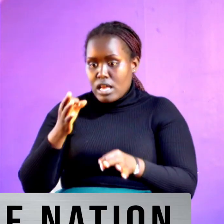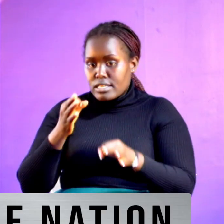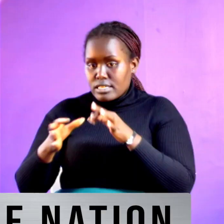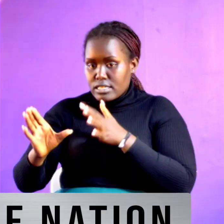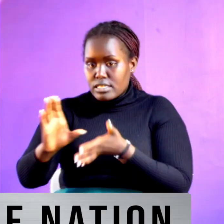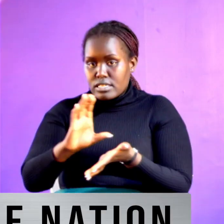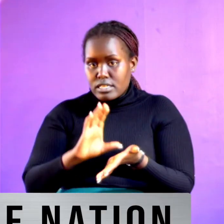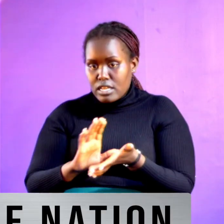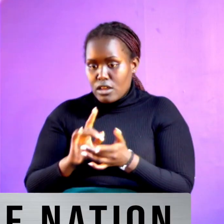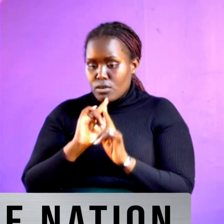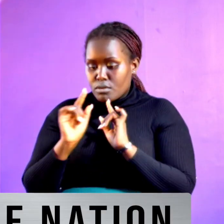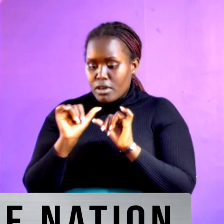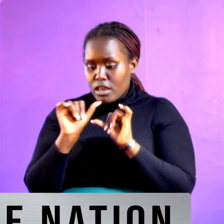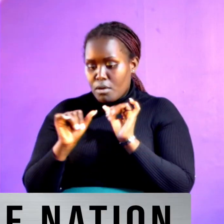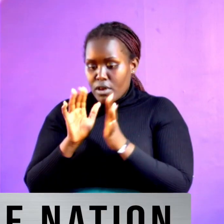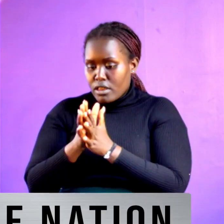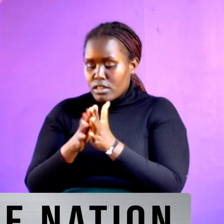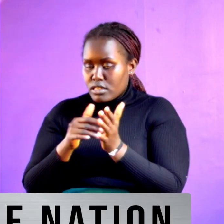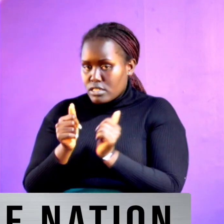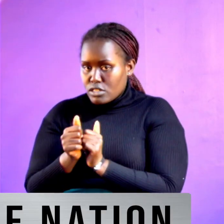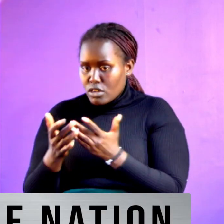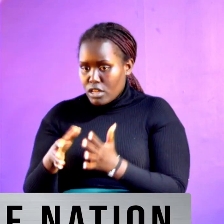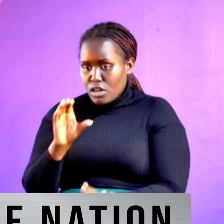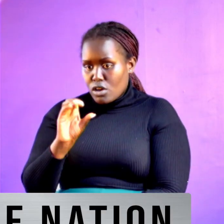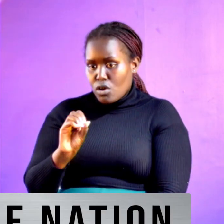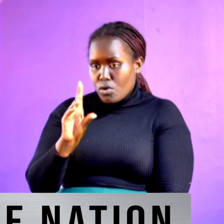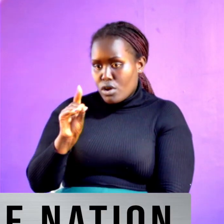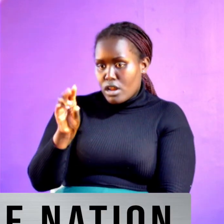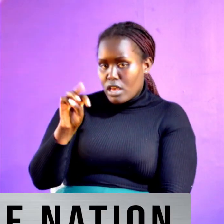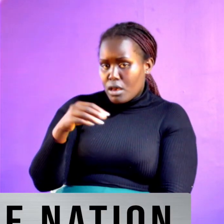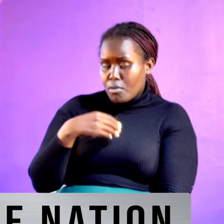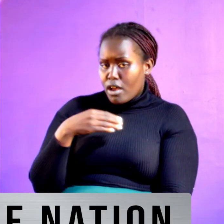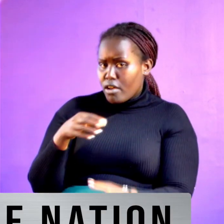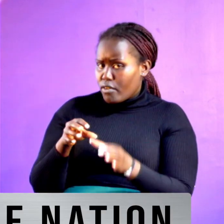chaos in ODM party. Do you belong to a party? Tell